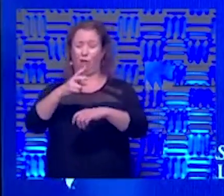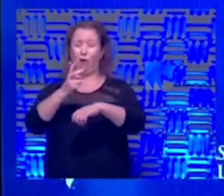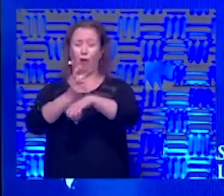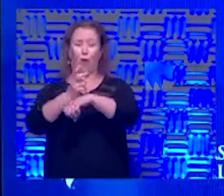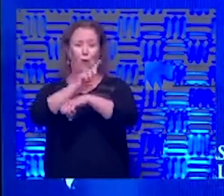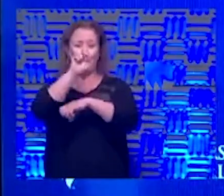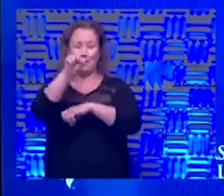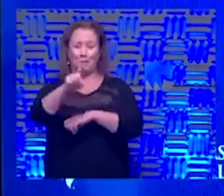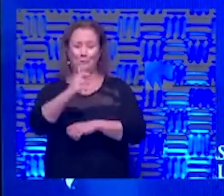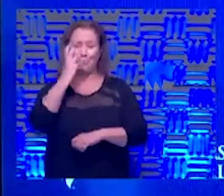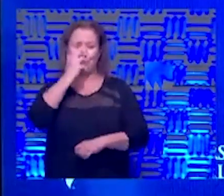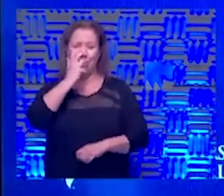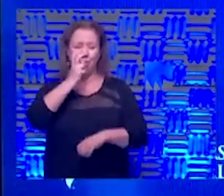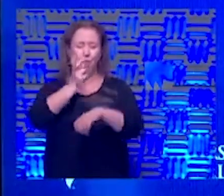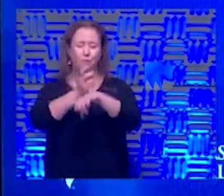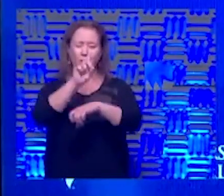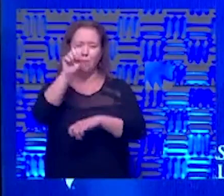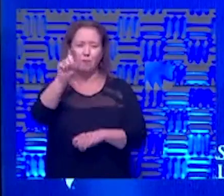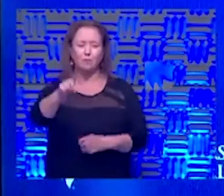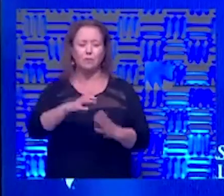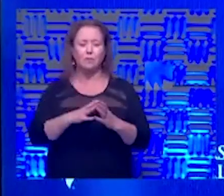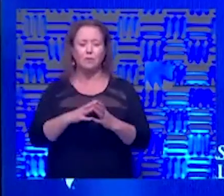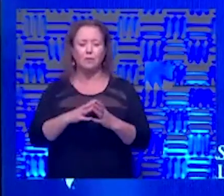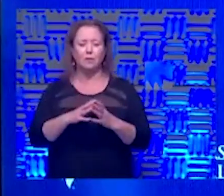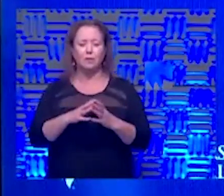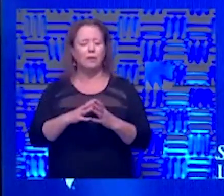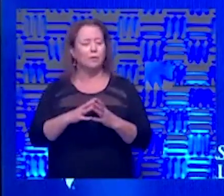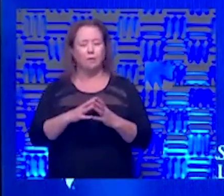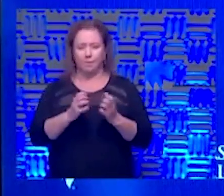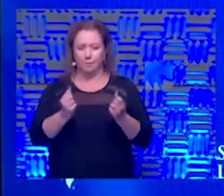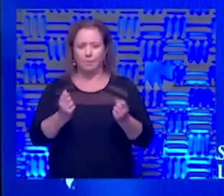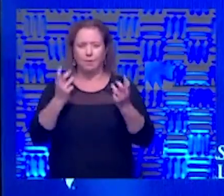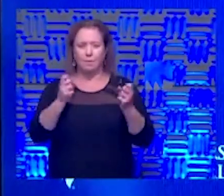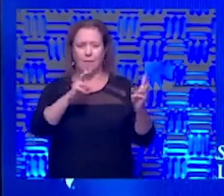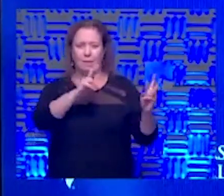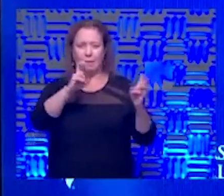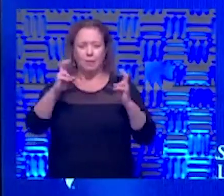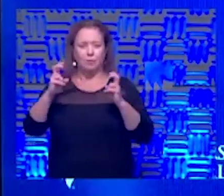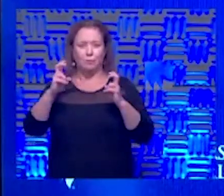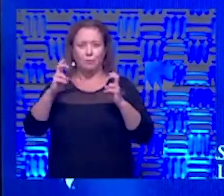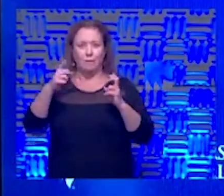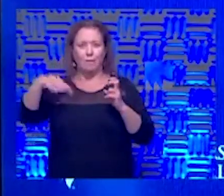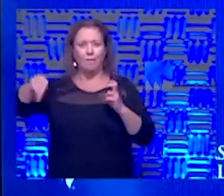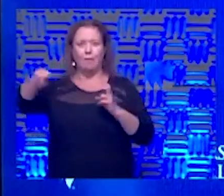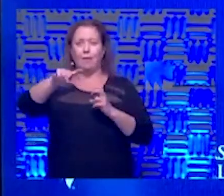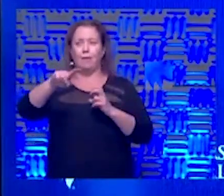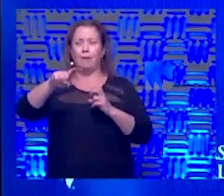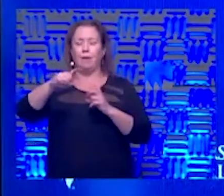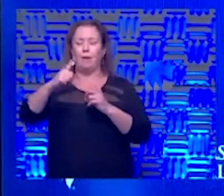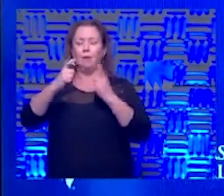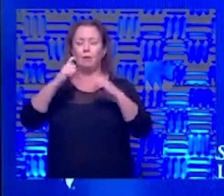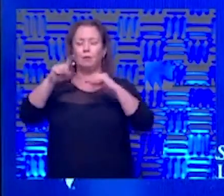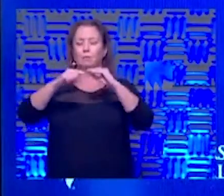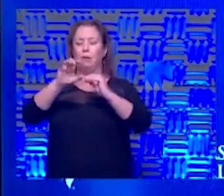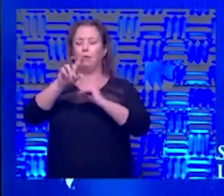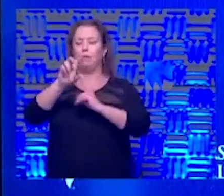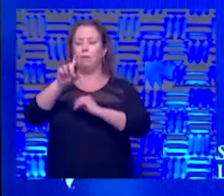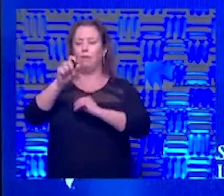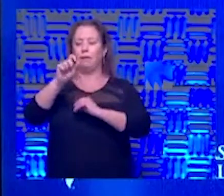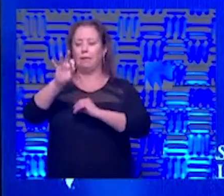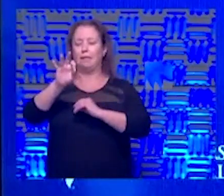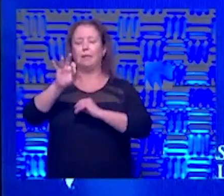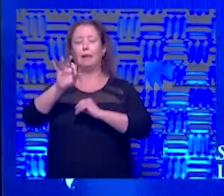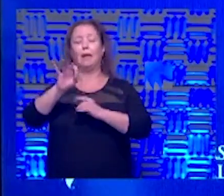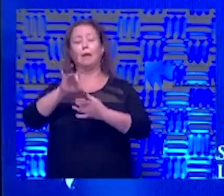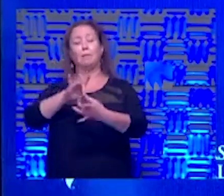Gosh, they're hard questions, right? There's just a lot of issues out there. In many ways, the questions about COVID-19 really are questions about social